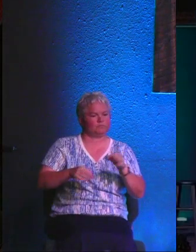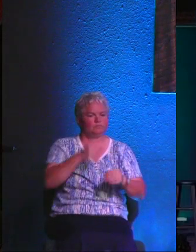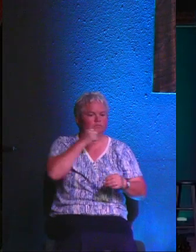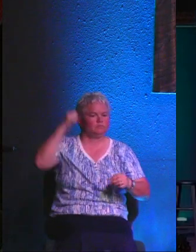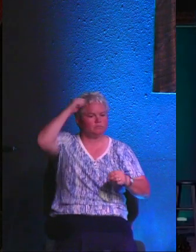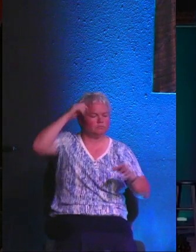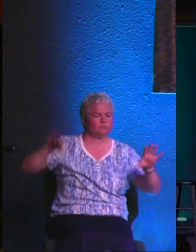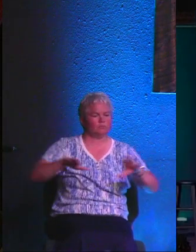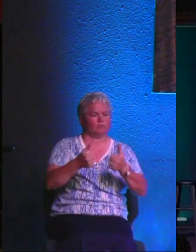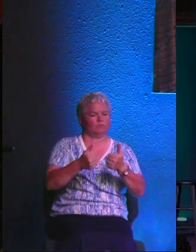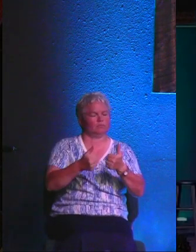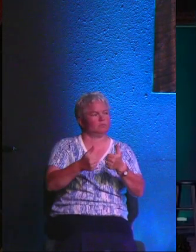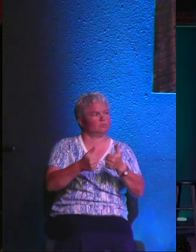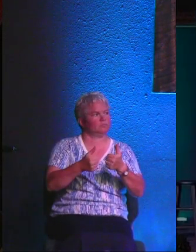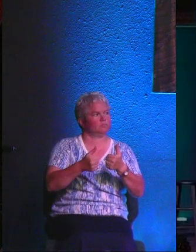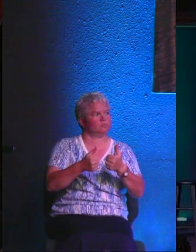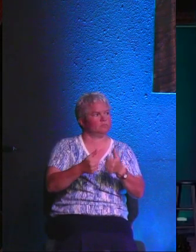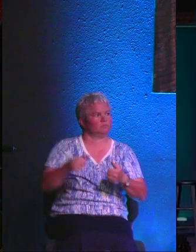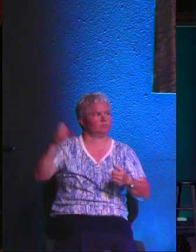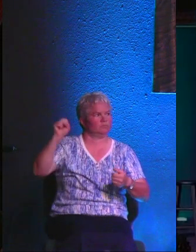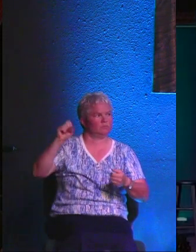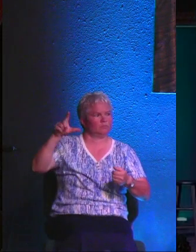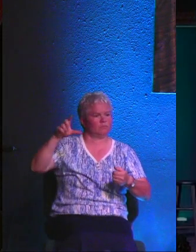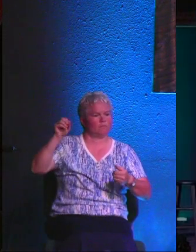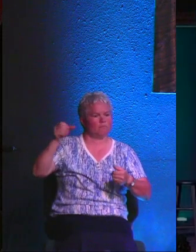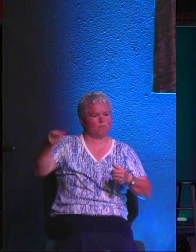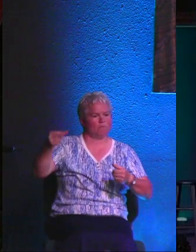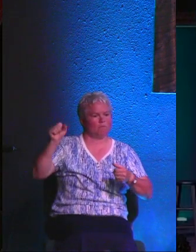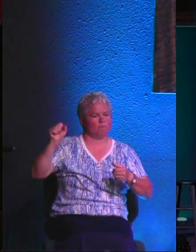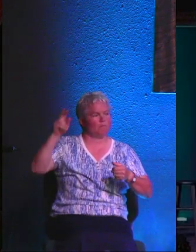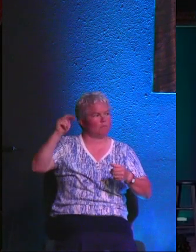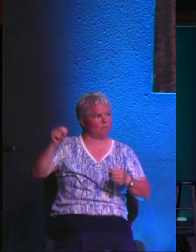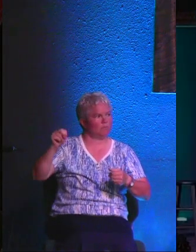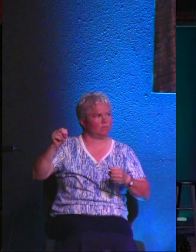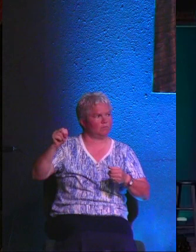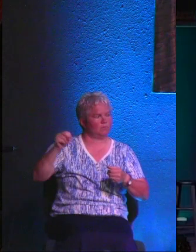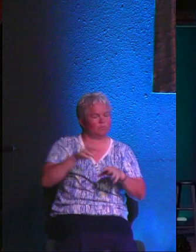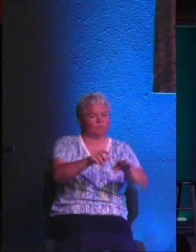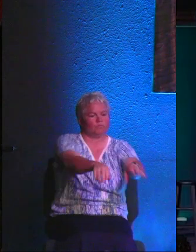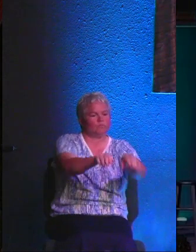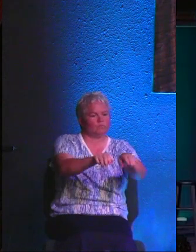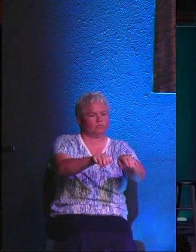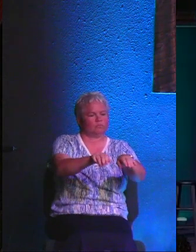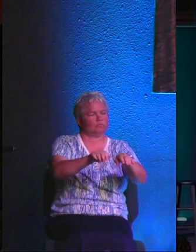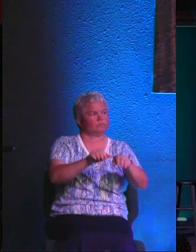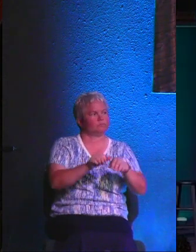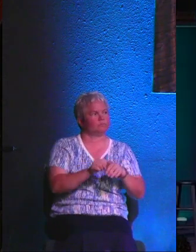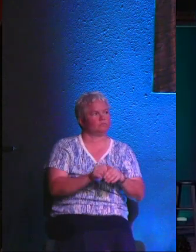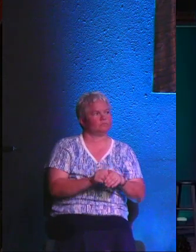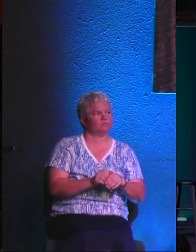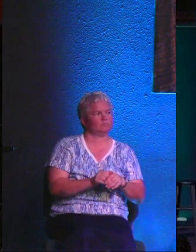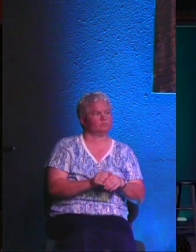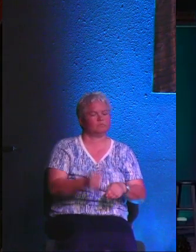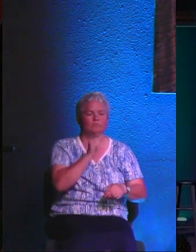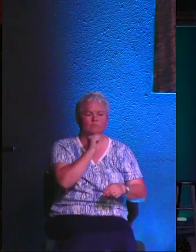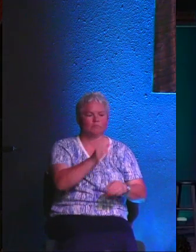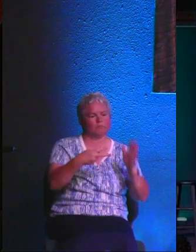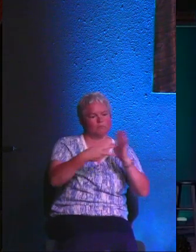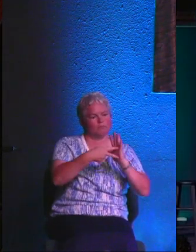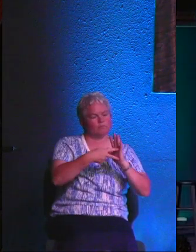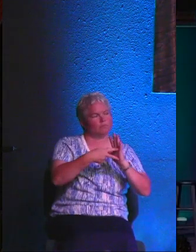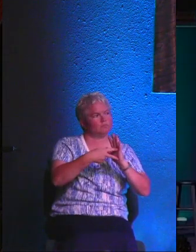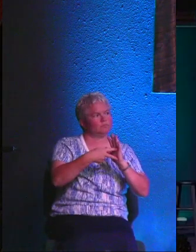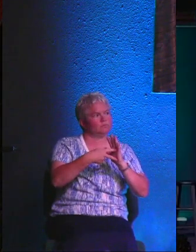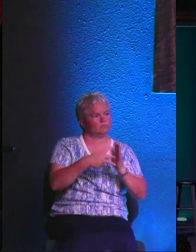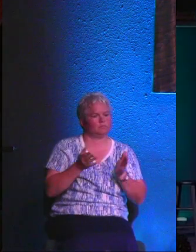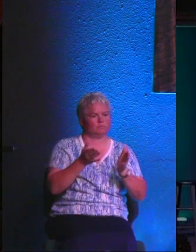Teen Challenge is our slogan or our tagline, which is putting hope within reach. And that doesn't mean that